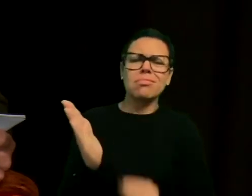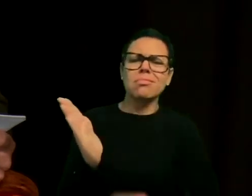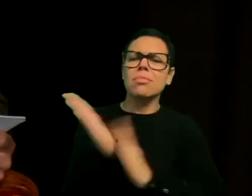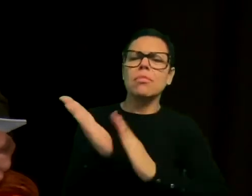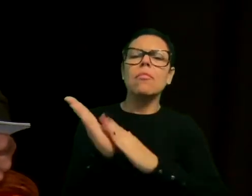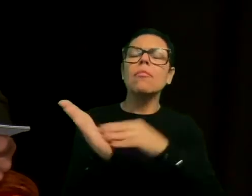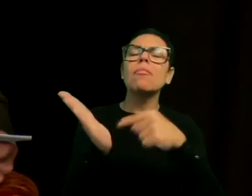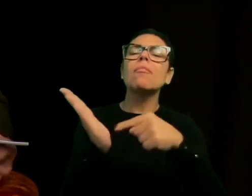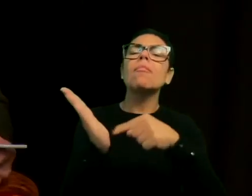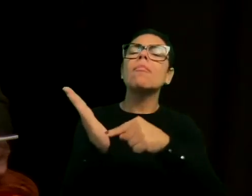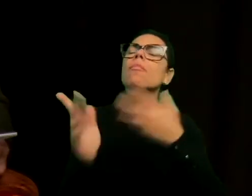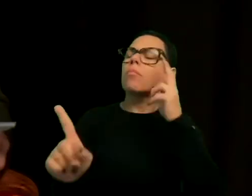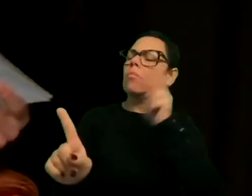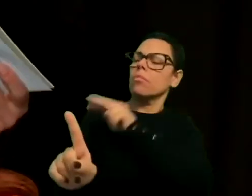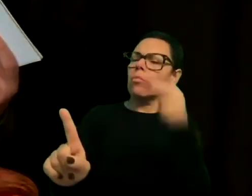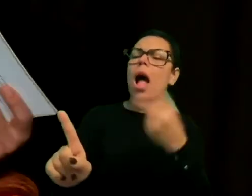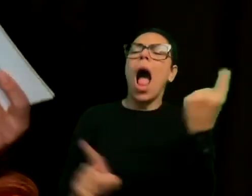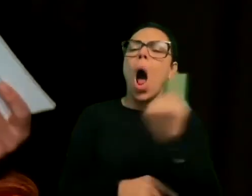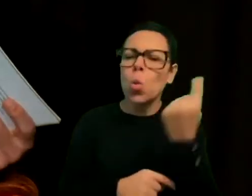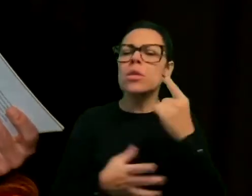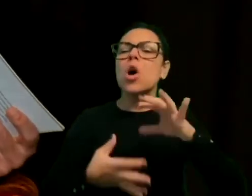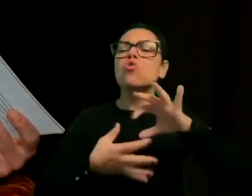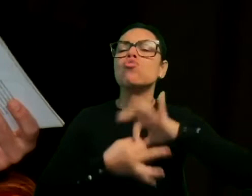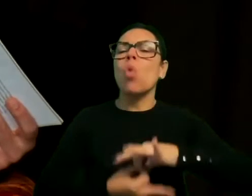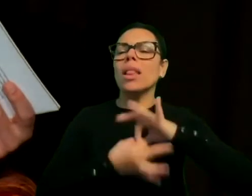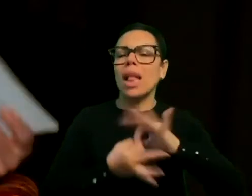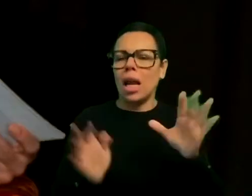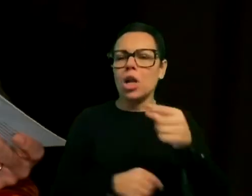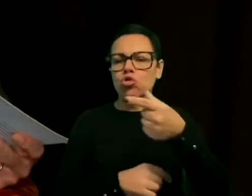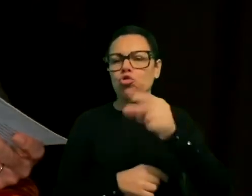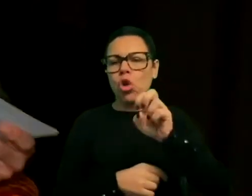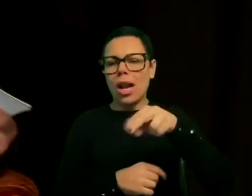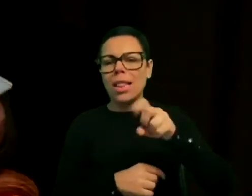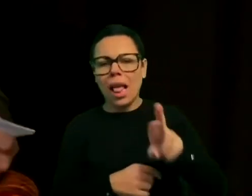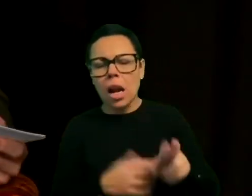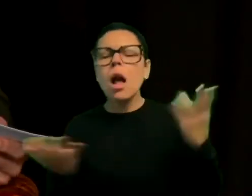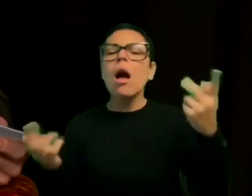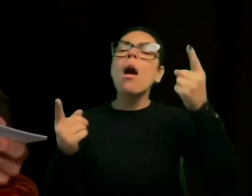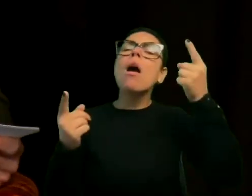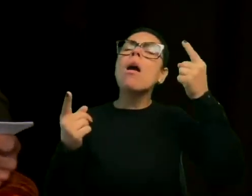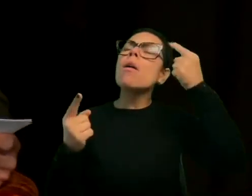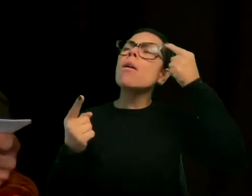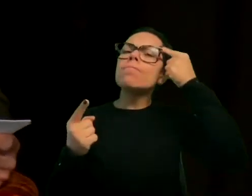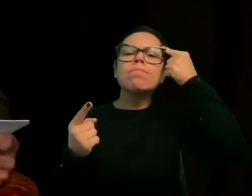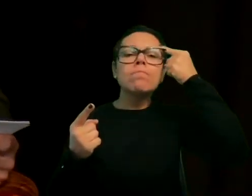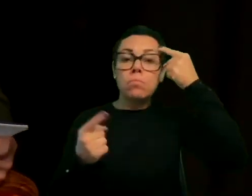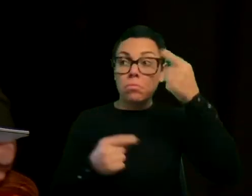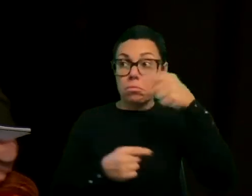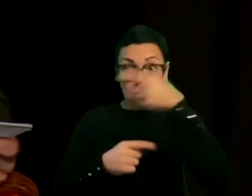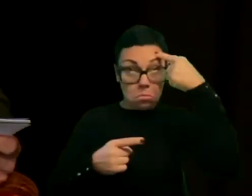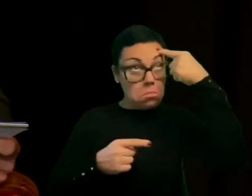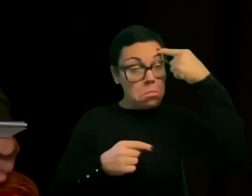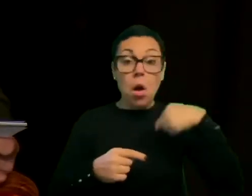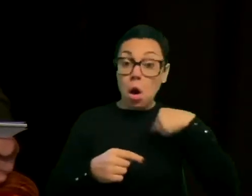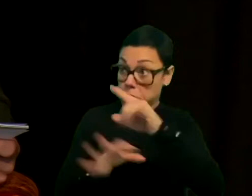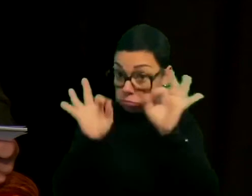they promote gender equality. Because we are really convinced that that leads to better services and better